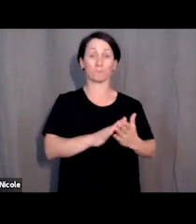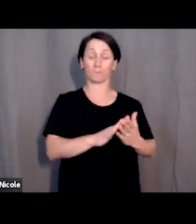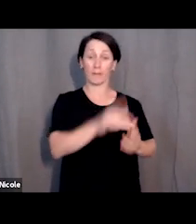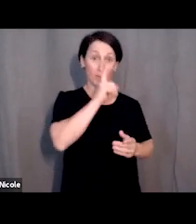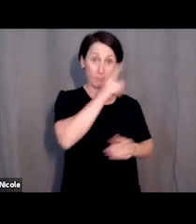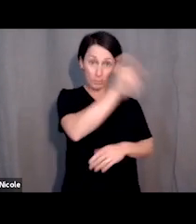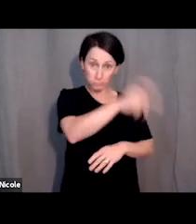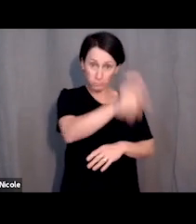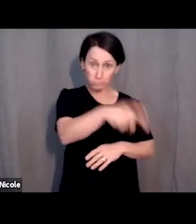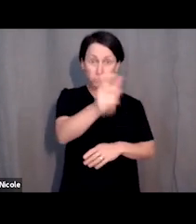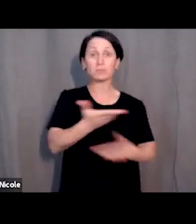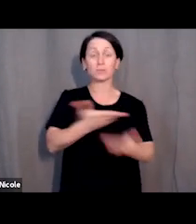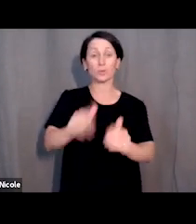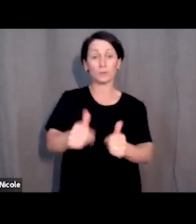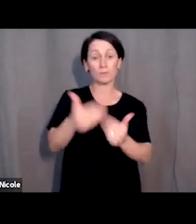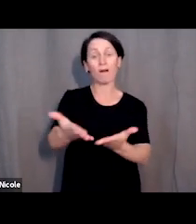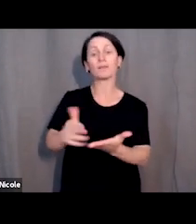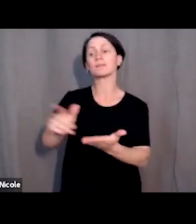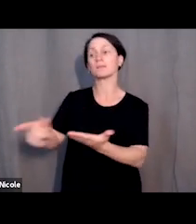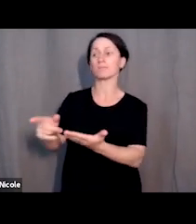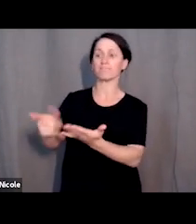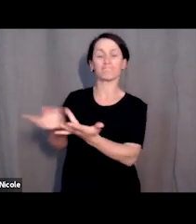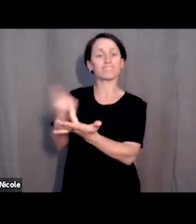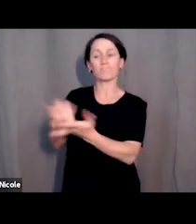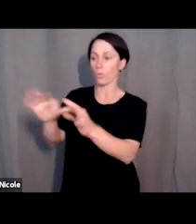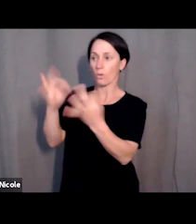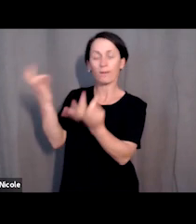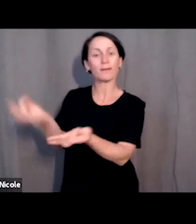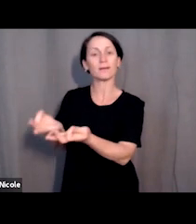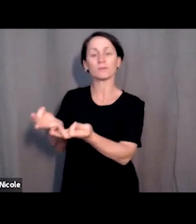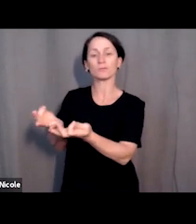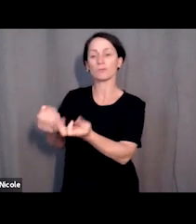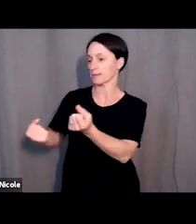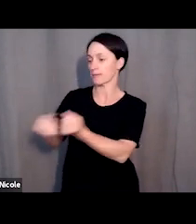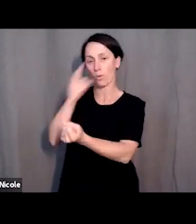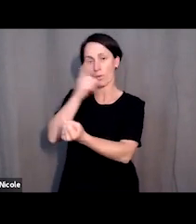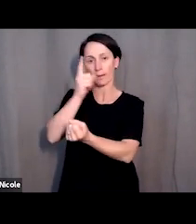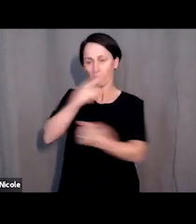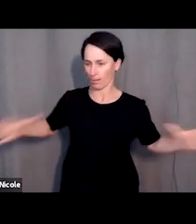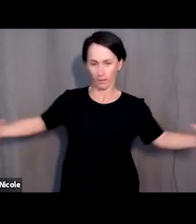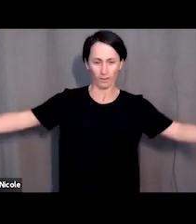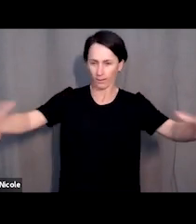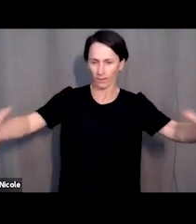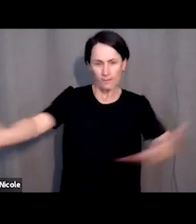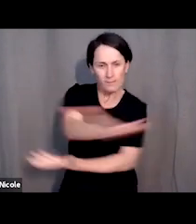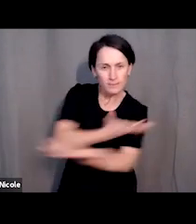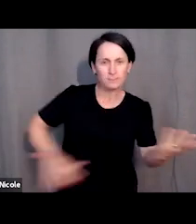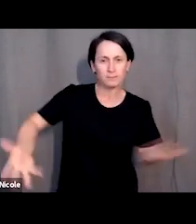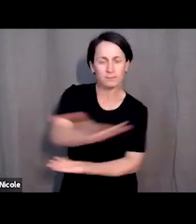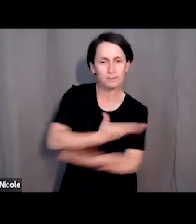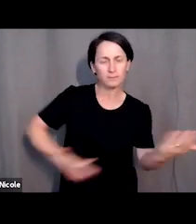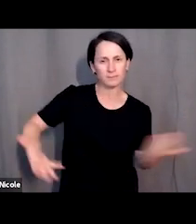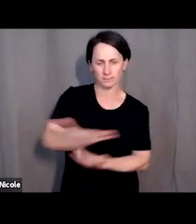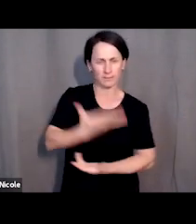stakeholders, and also their support, consumers to support people, to really flash out, what all this data